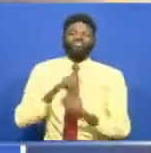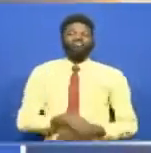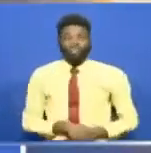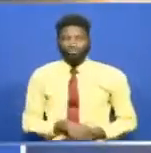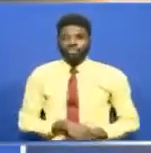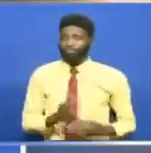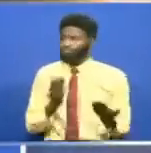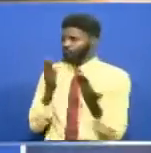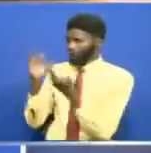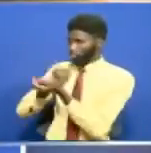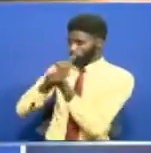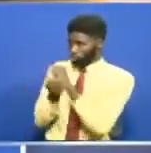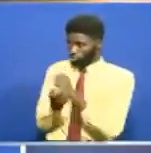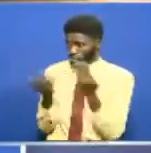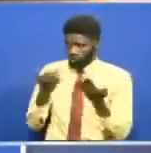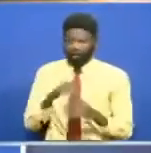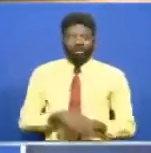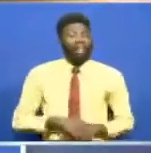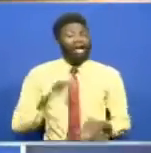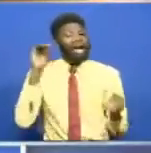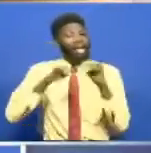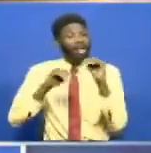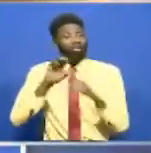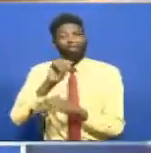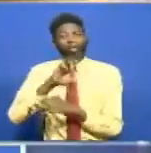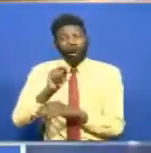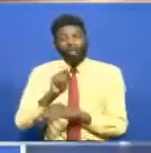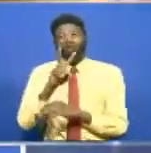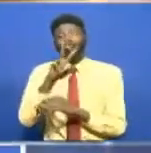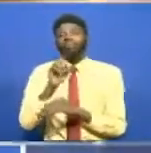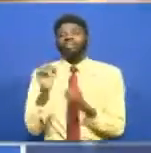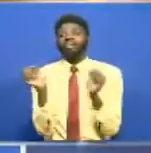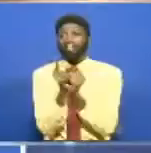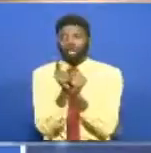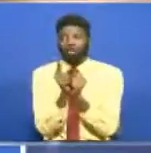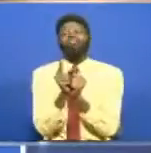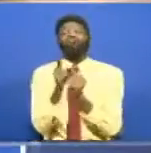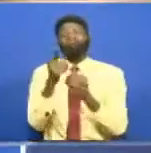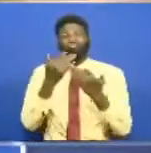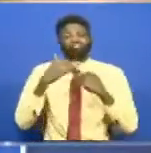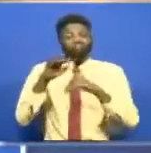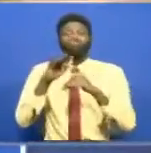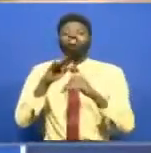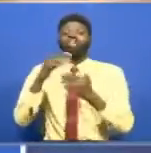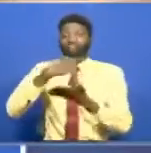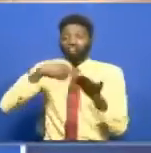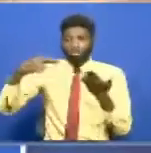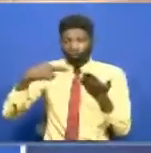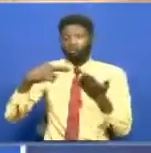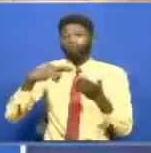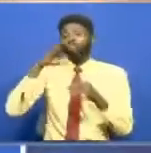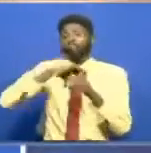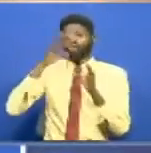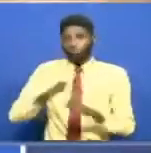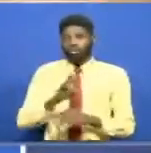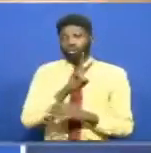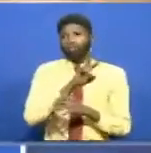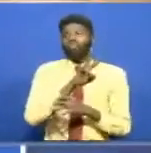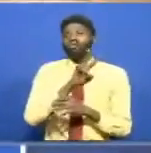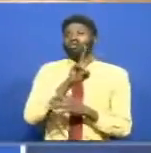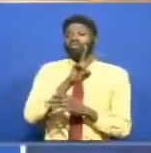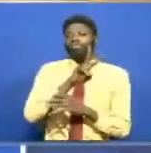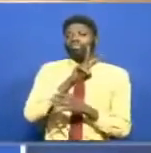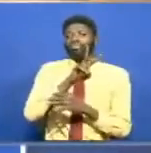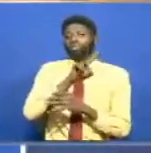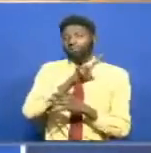statutes: the Elections Act 2011, which limits registration of voters at least 120 days to the election to